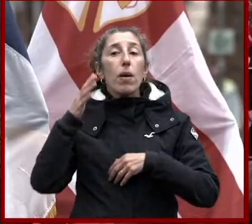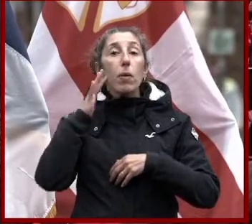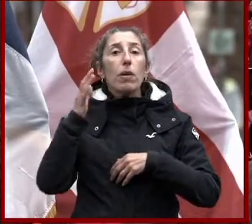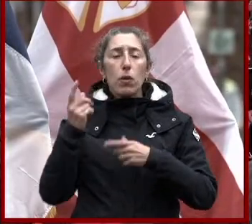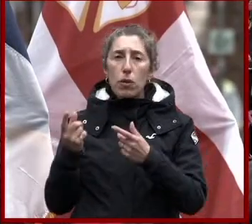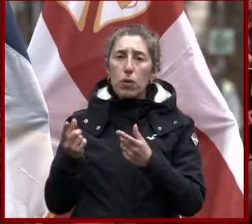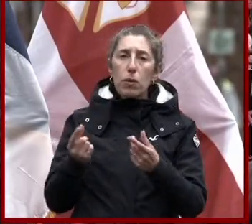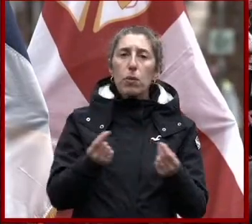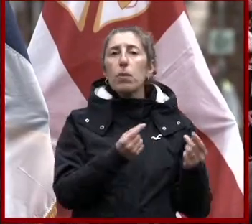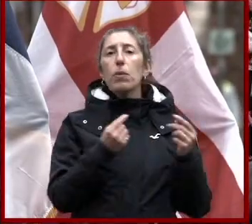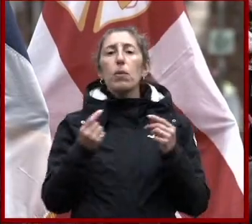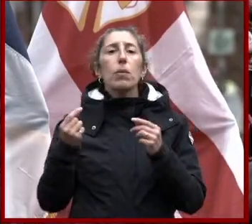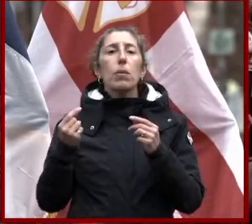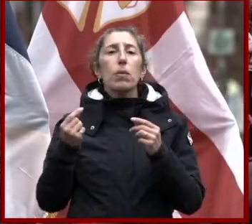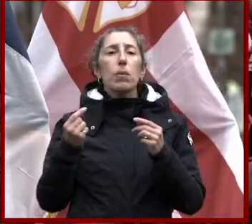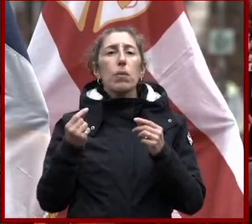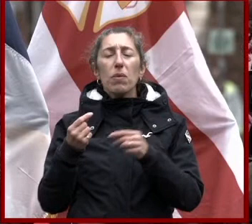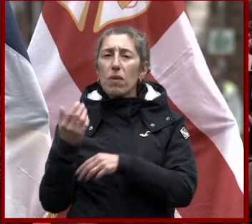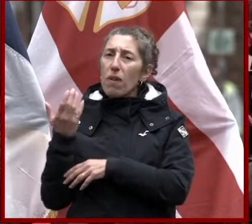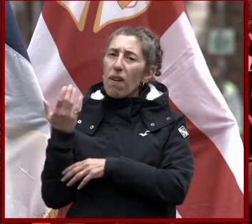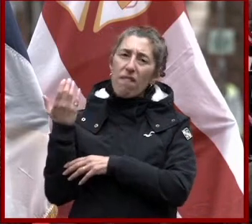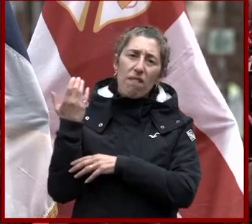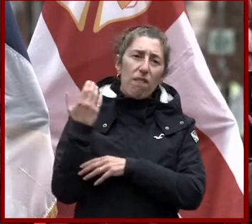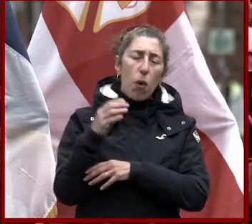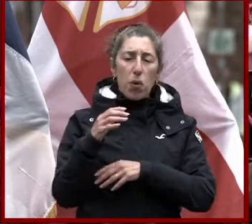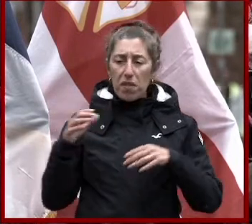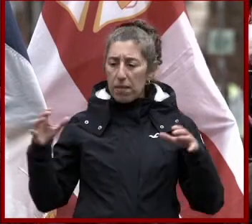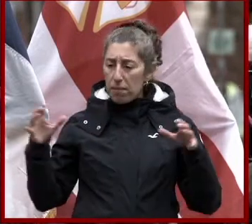mountains, bring it to its feet and